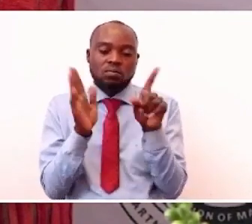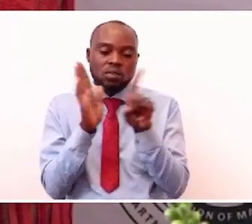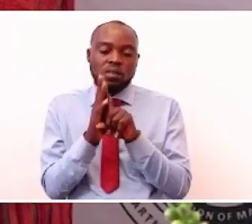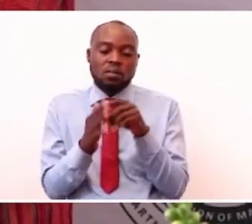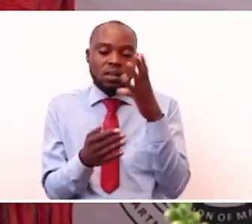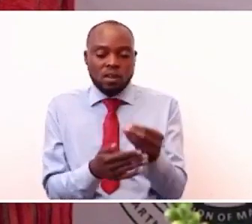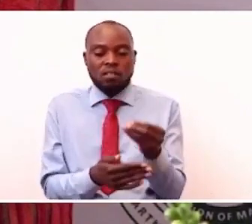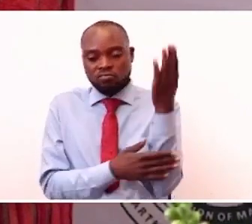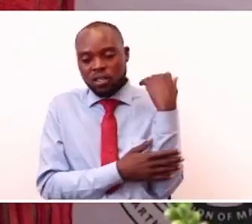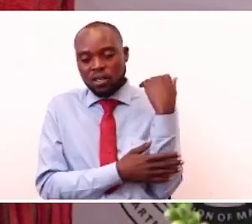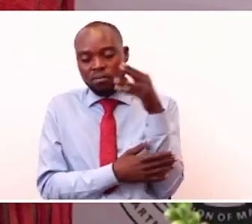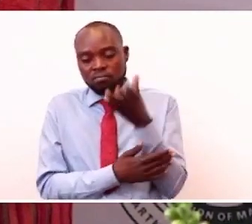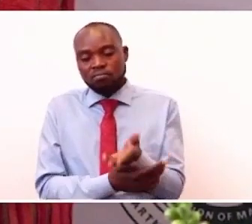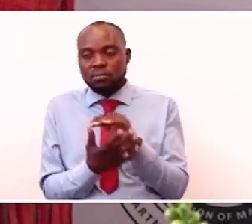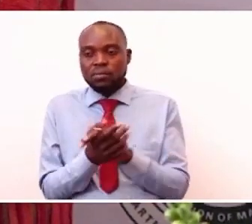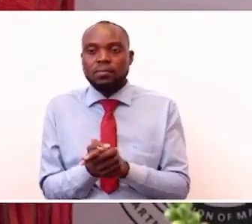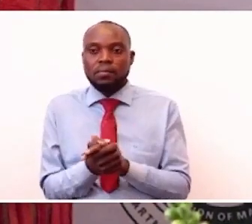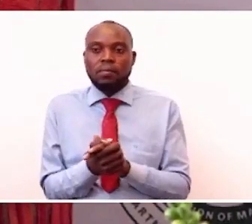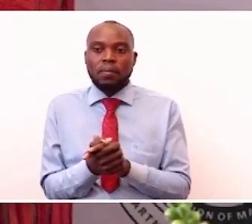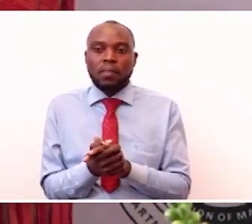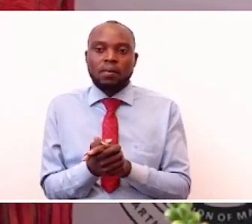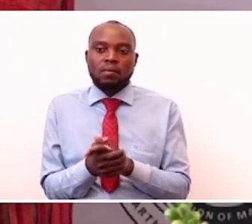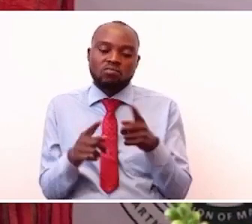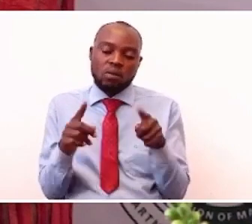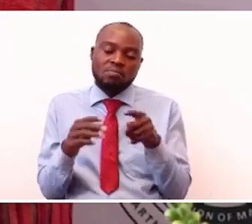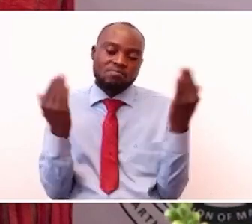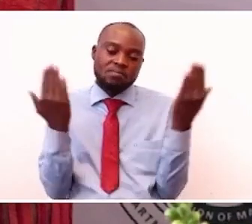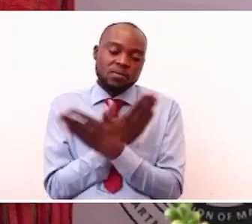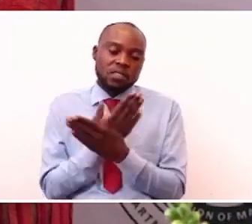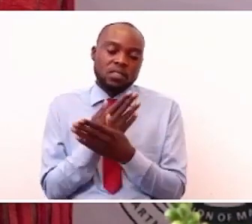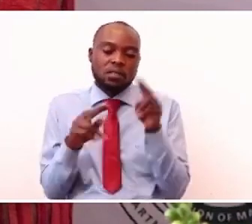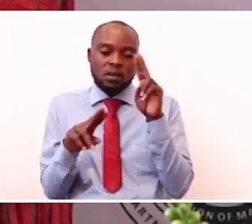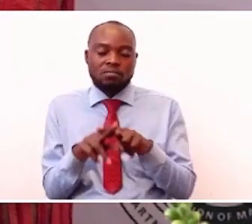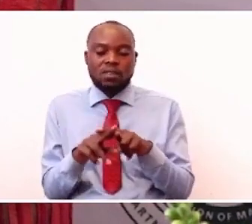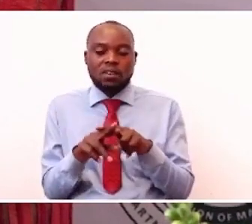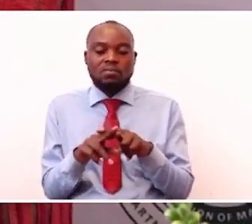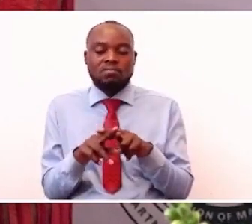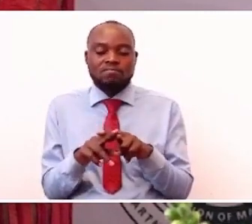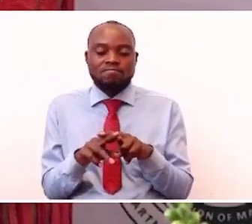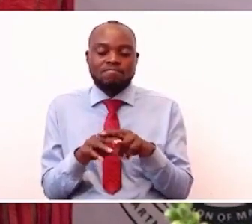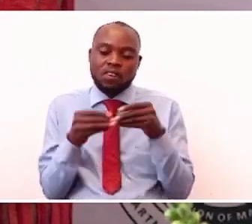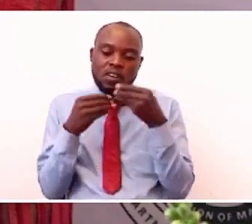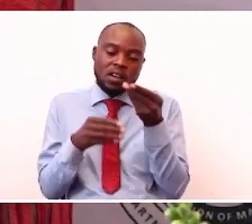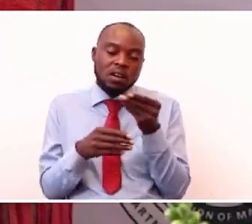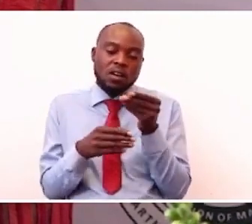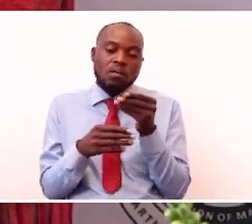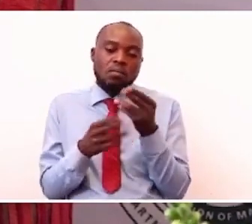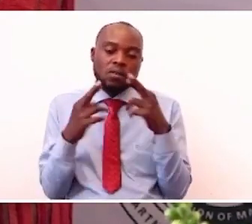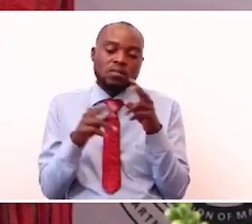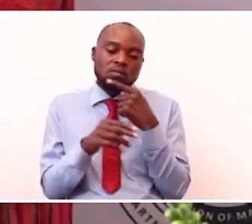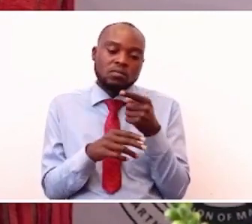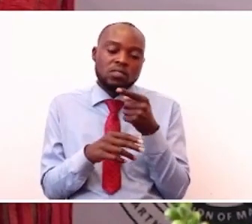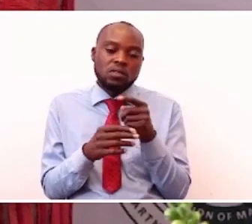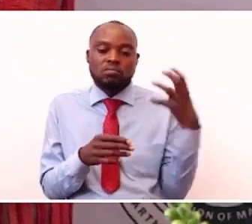existing. And for most crypto exchanges, they would not be fully compliant for the reason that most governments